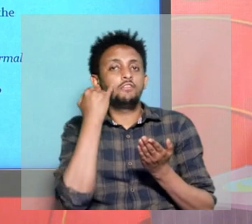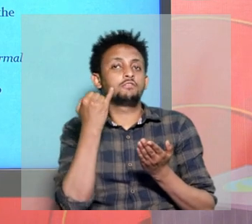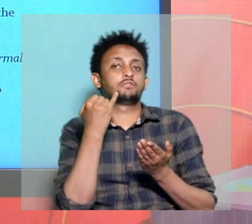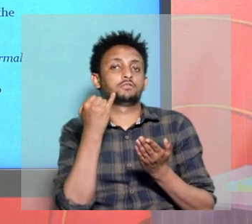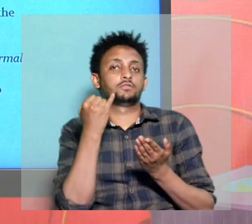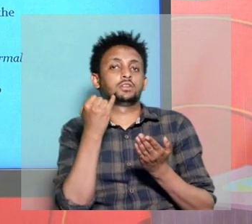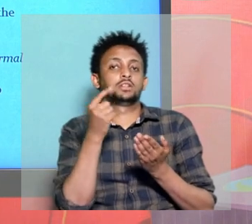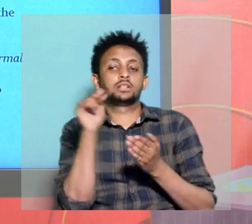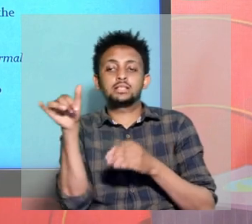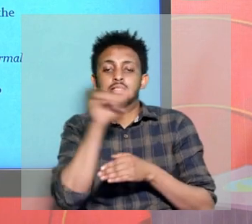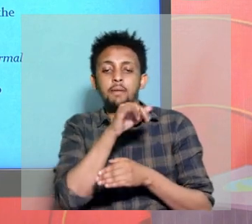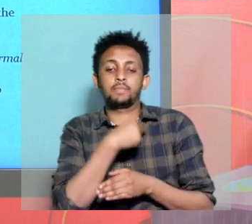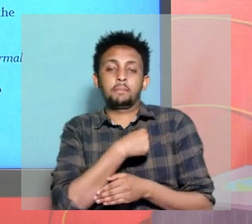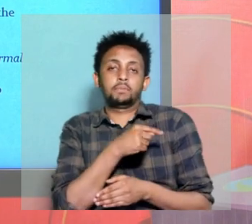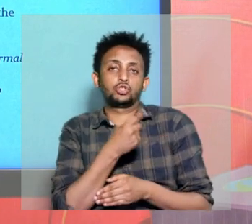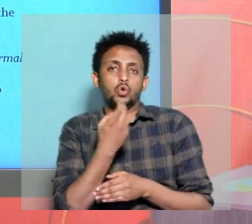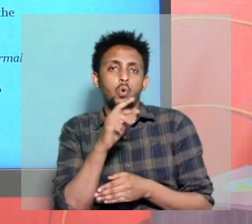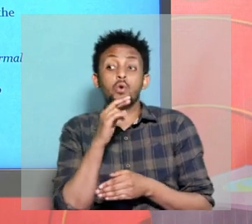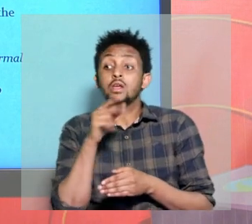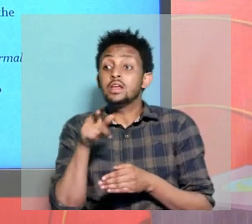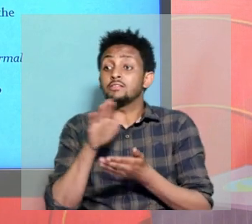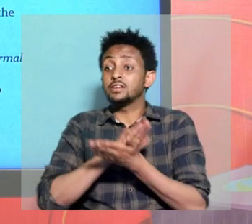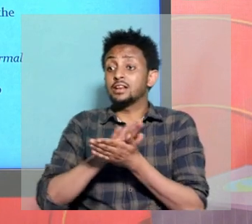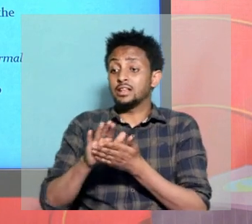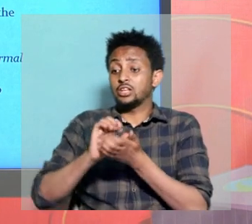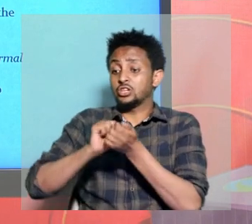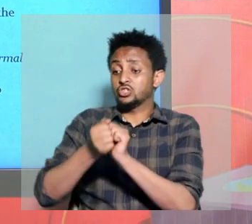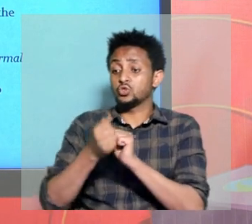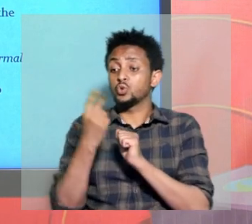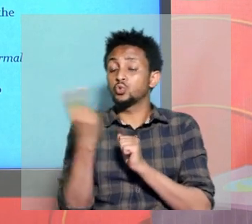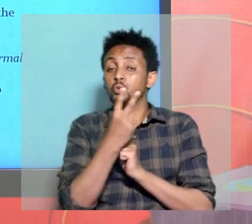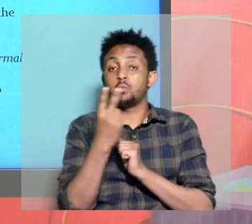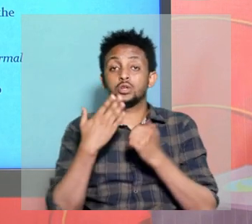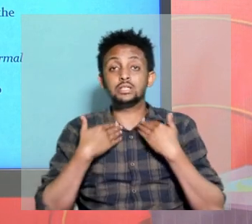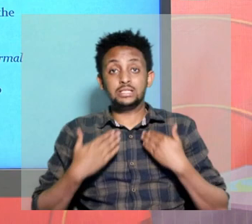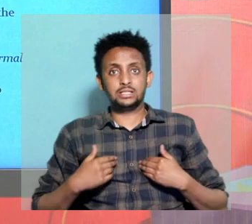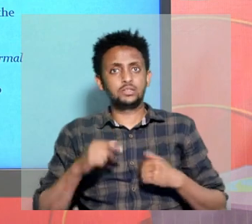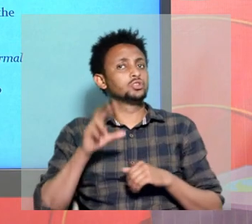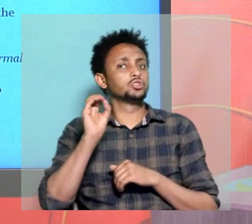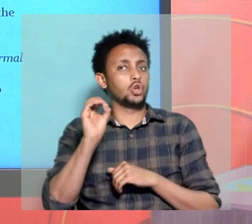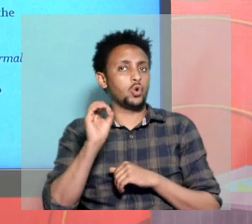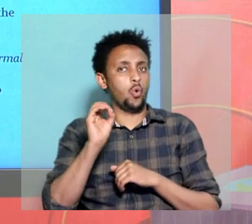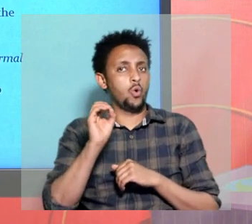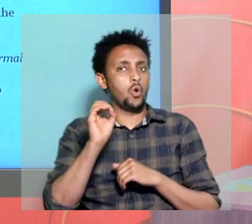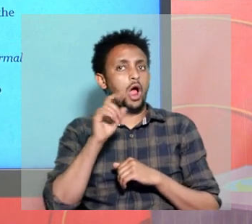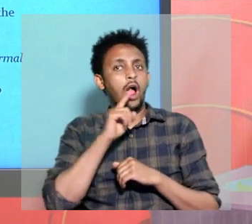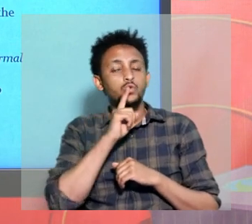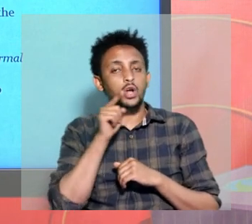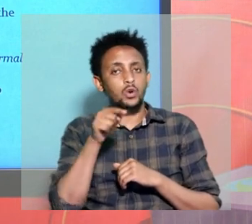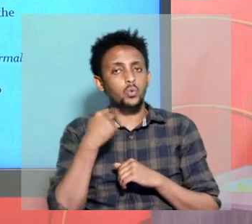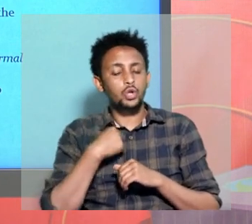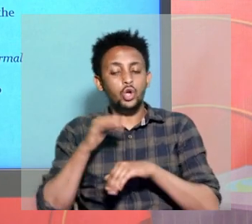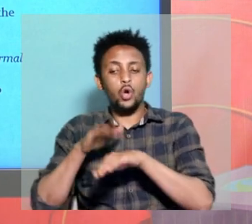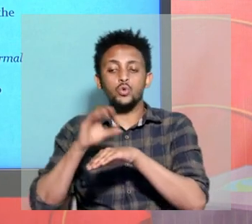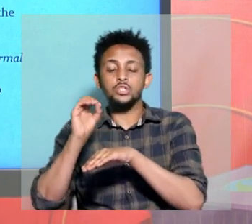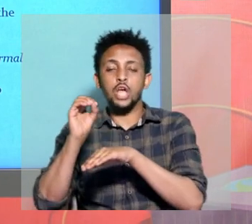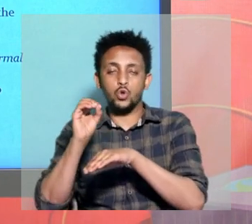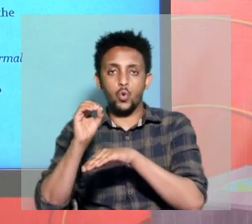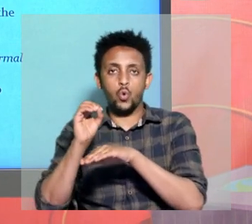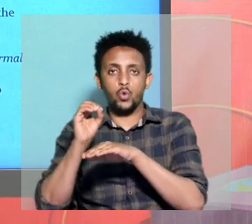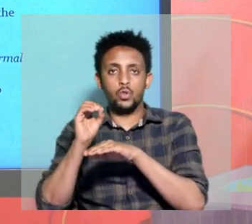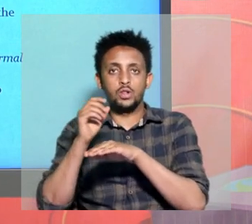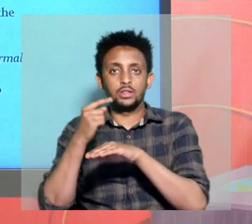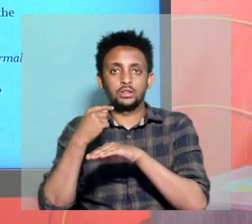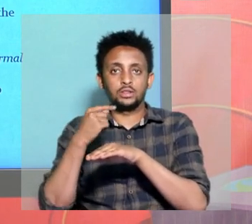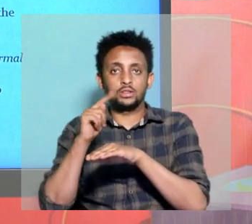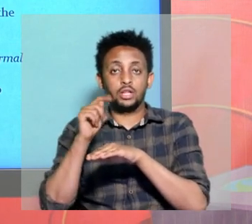same temperature or if the net heat exchange between the two bodies is zero. Actually, that's why it's called zero's law of